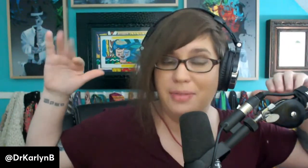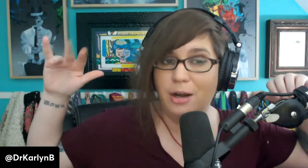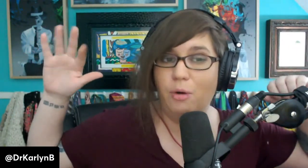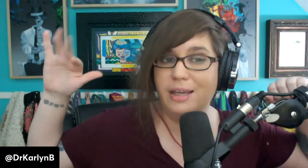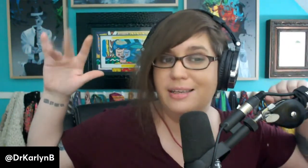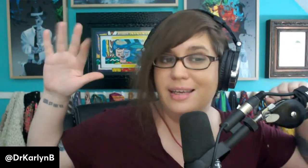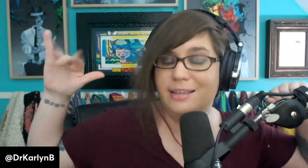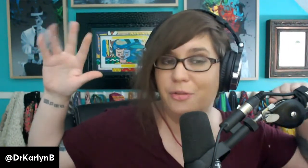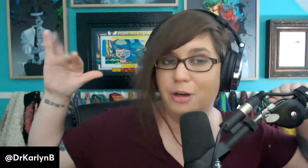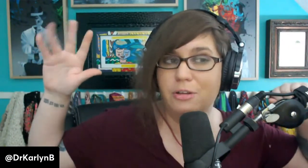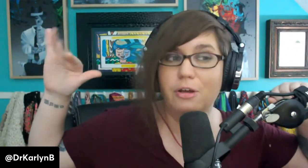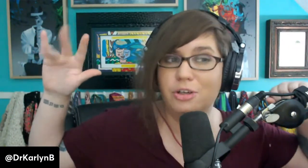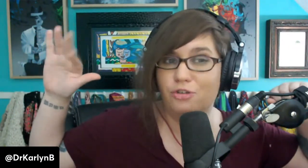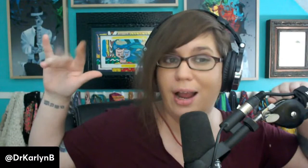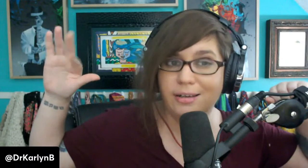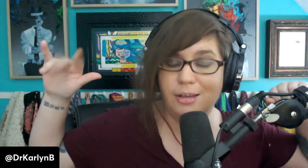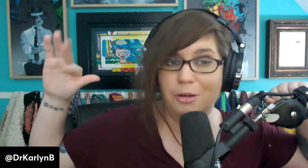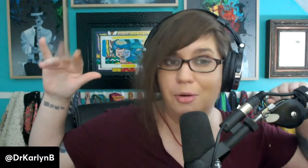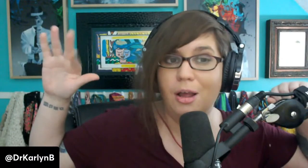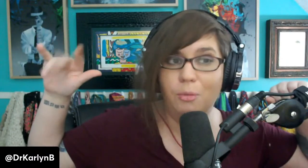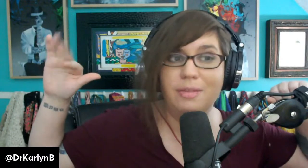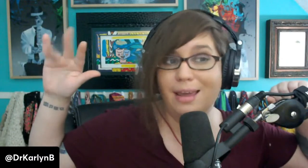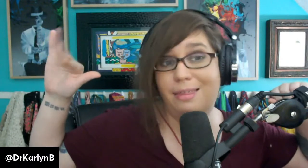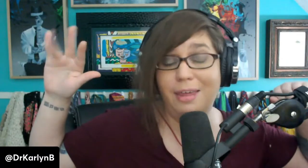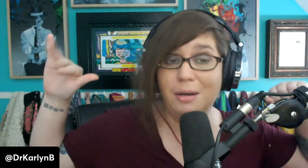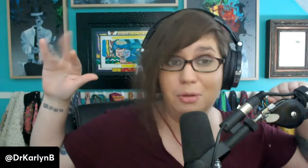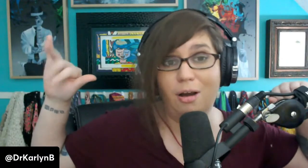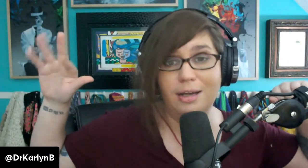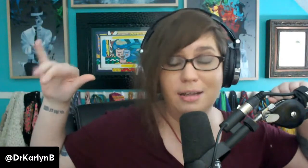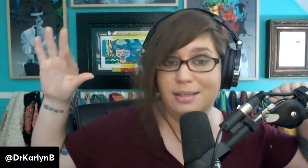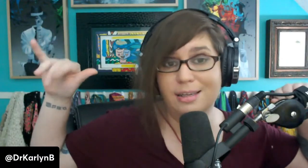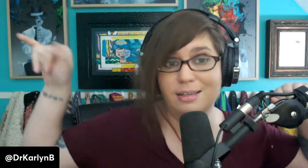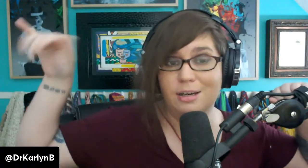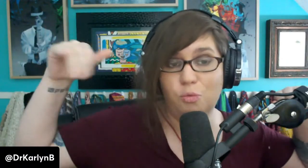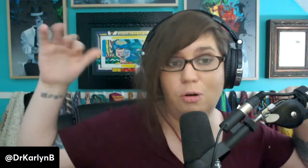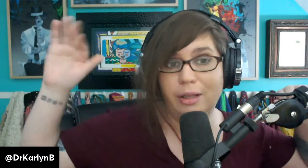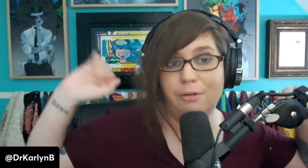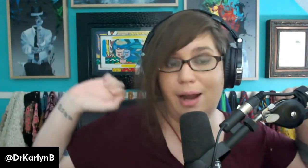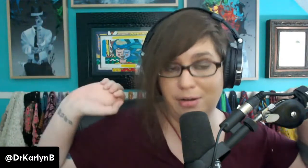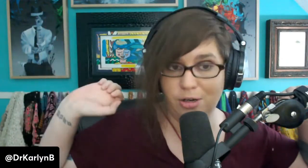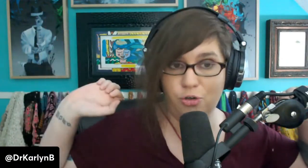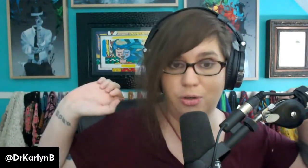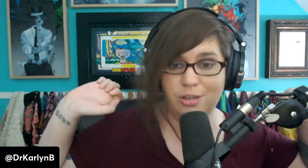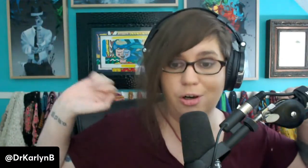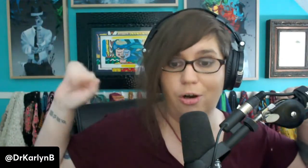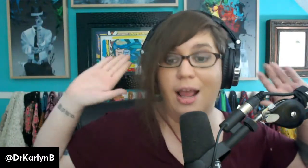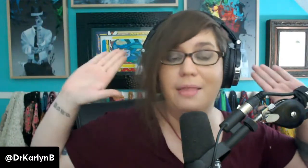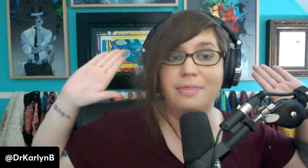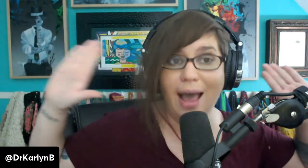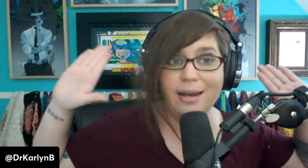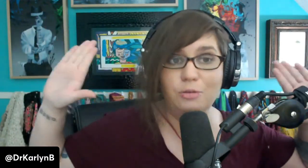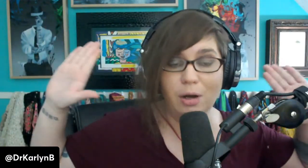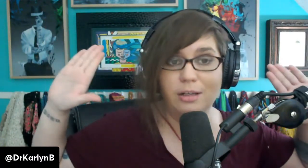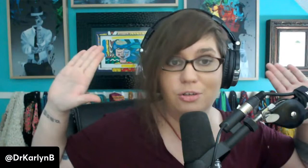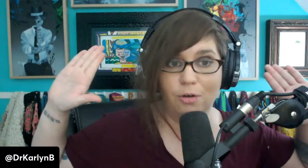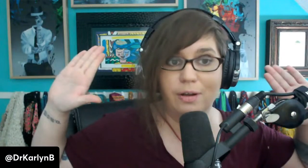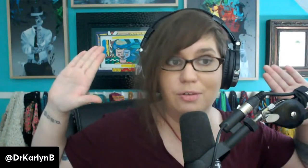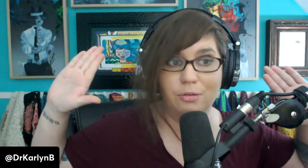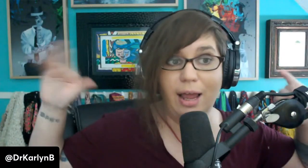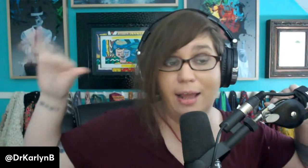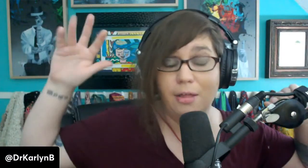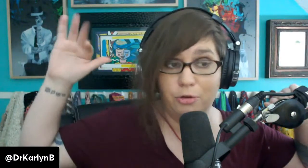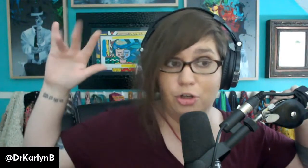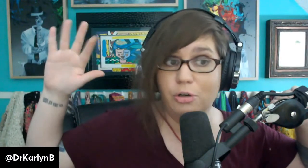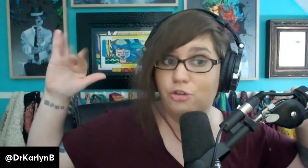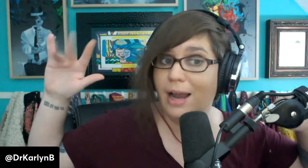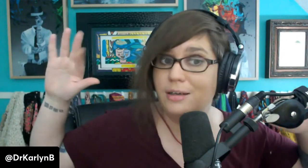but they don't want you to see it. So they're distracting you with a thin blonde assistant twirling around in a short skirt. That is what conservatives are